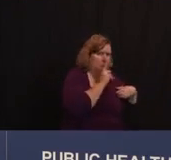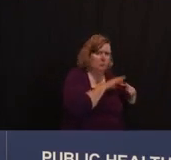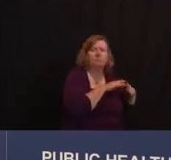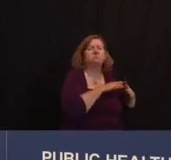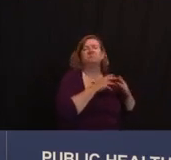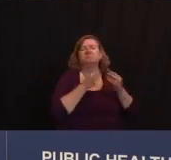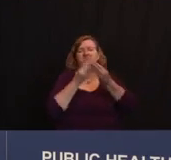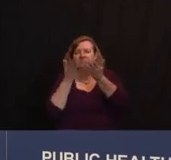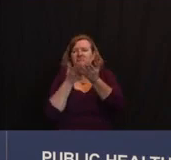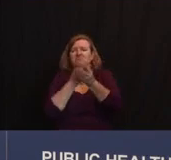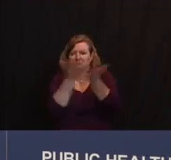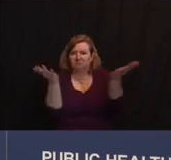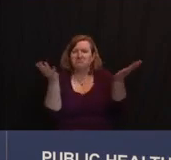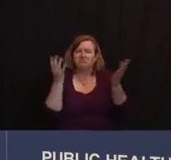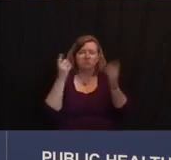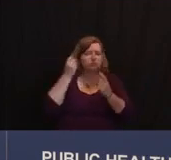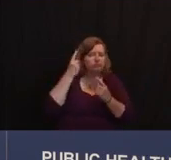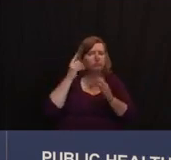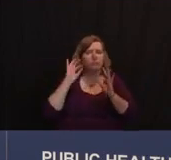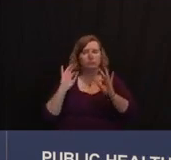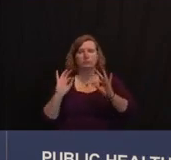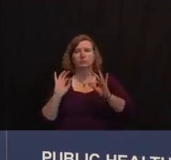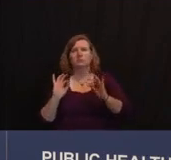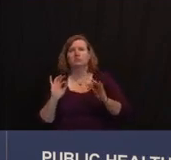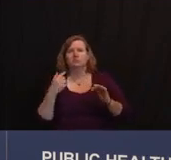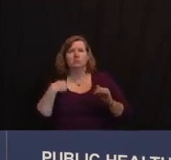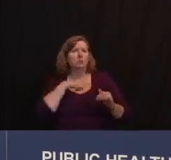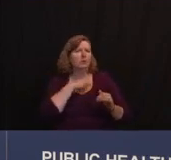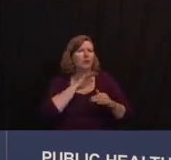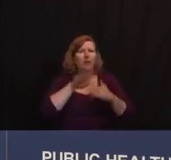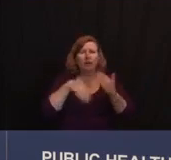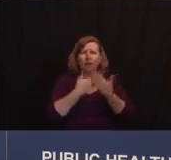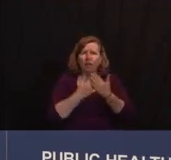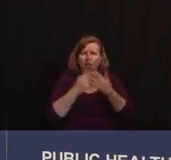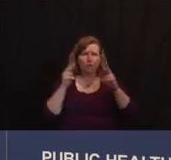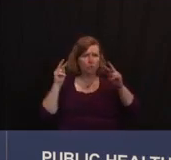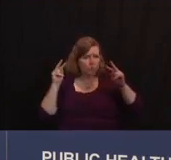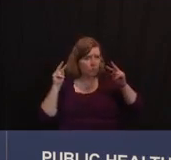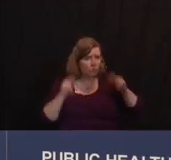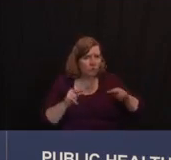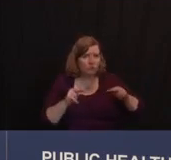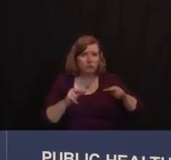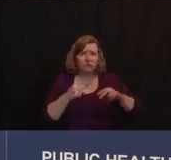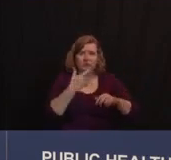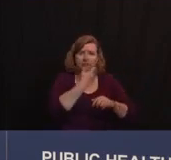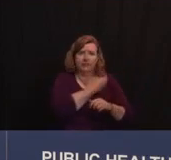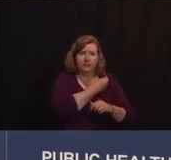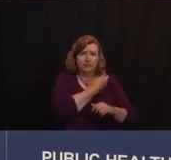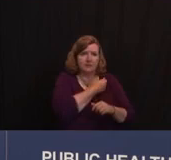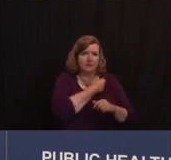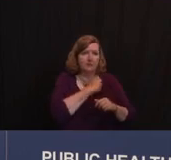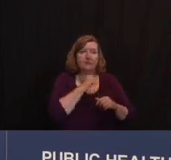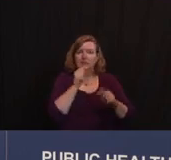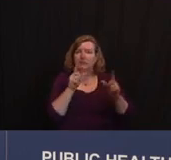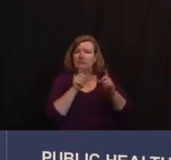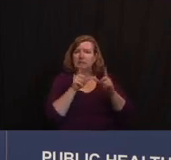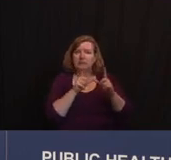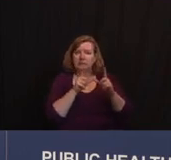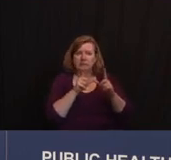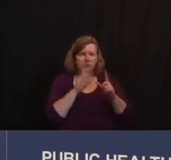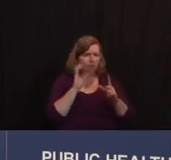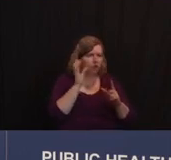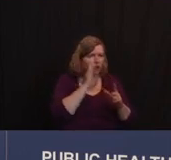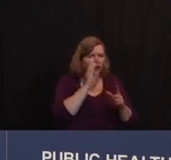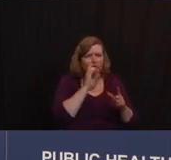that everyone is watching, particularly when you have unlicensed vaccines, that we're looking to see whether there's these rare events, and we're going to